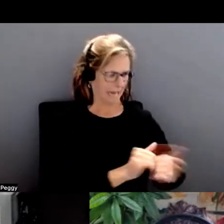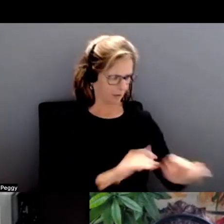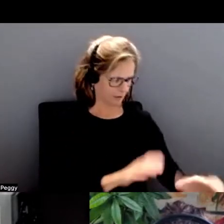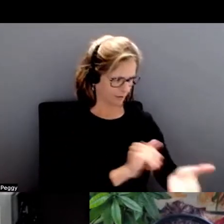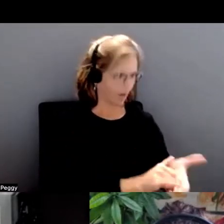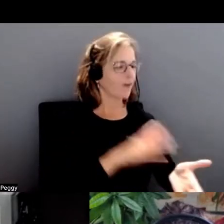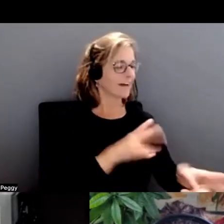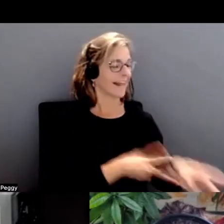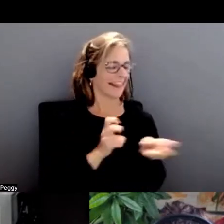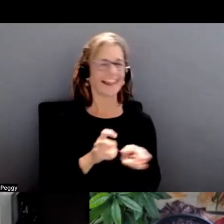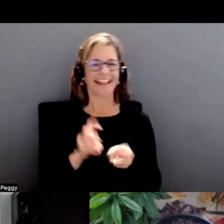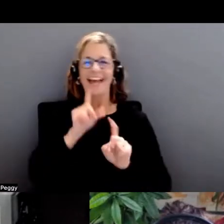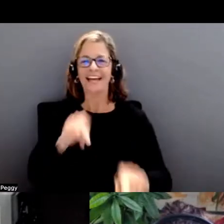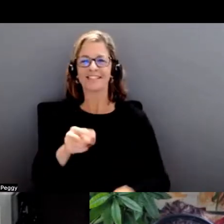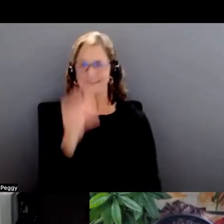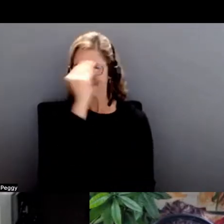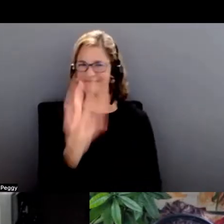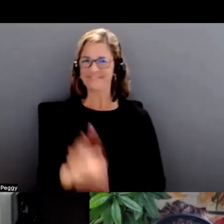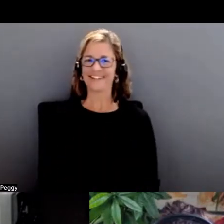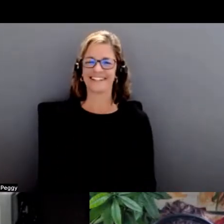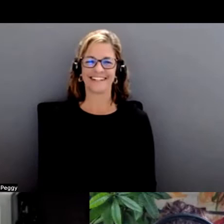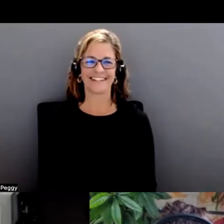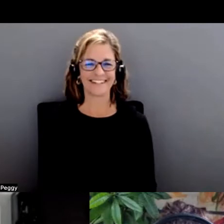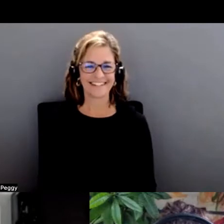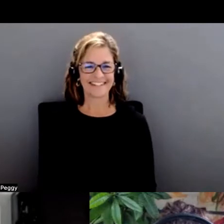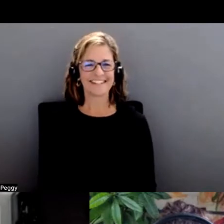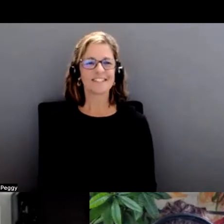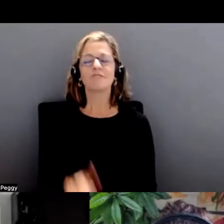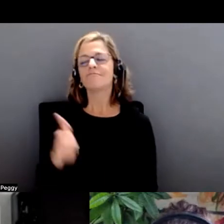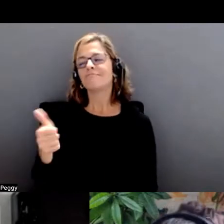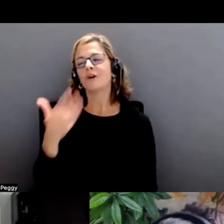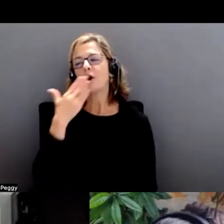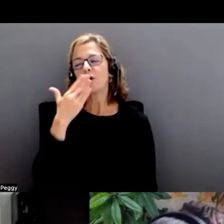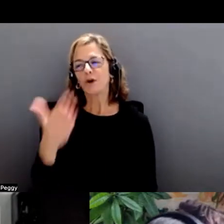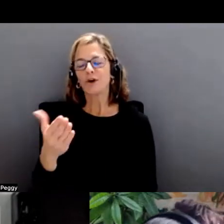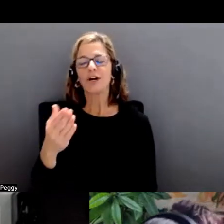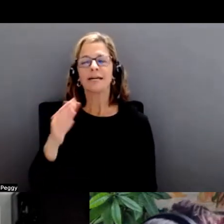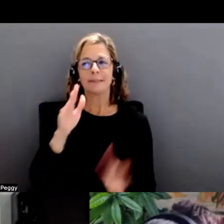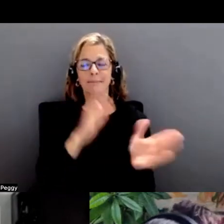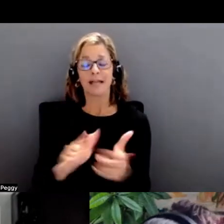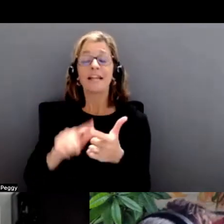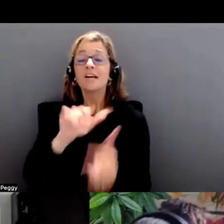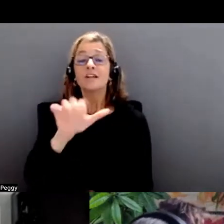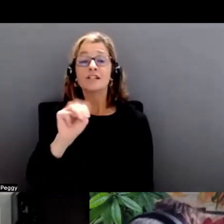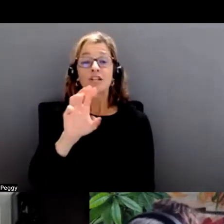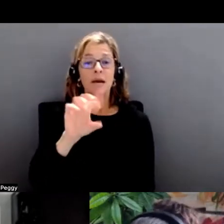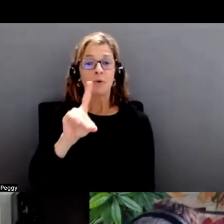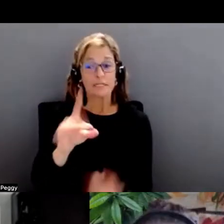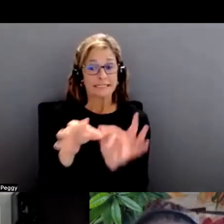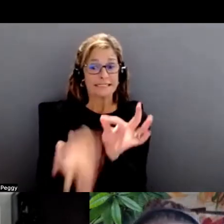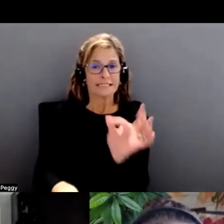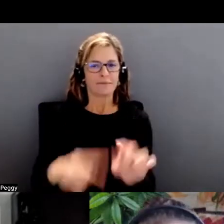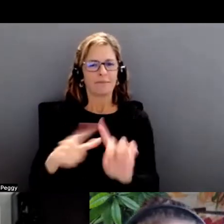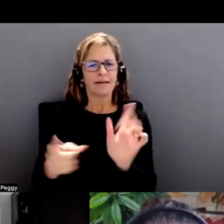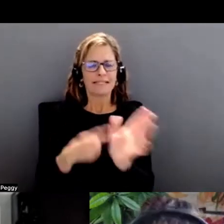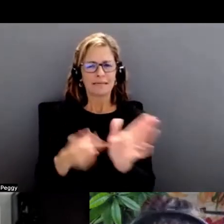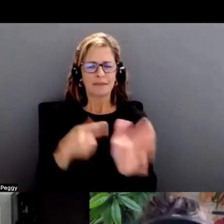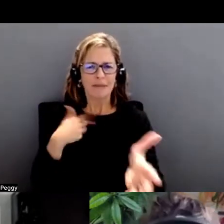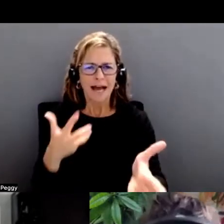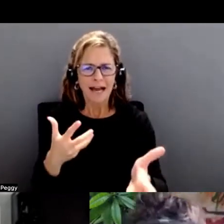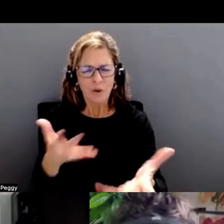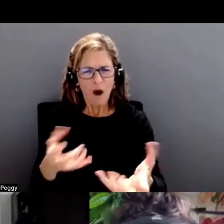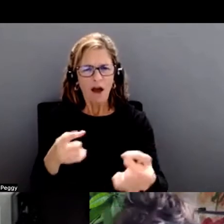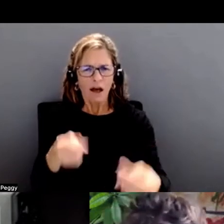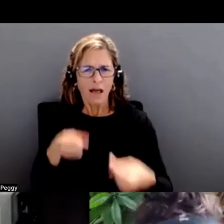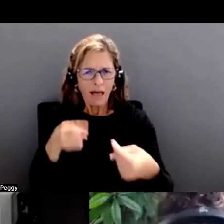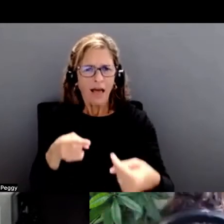That's great. No, that's a great workaround. Yes, Jamboard's great because it's such a simple tool, but sometimes it doesn't do everything we want it to do.